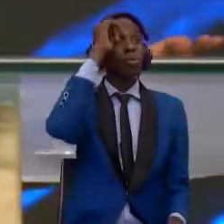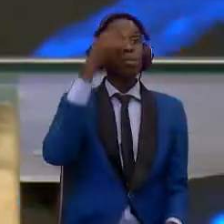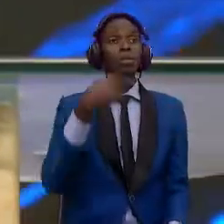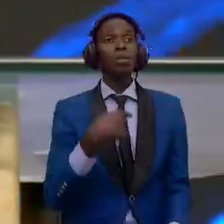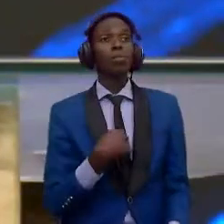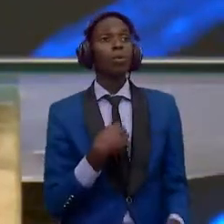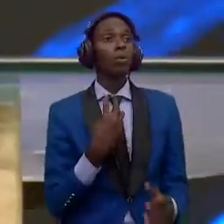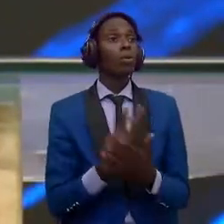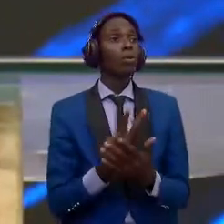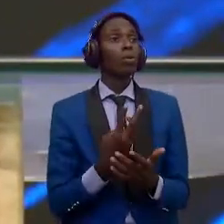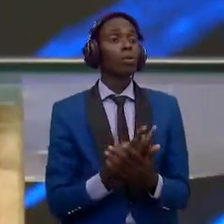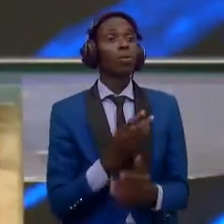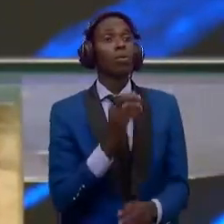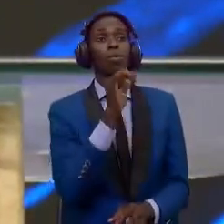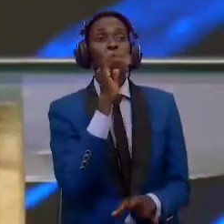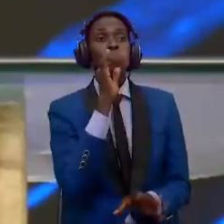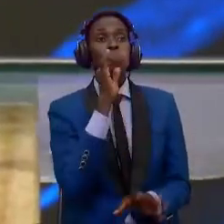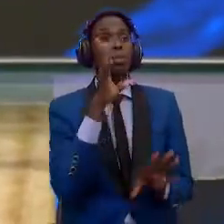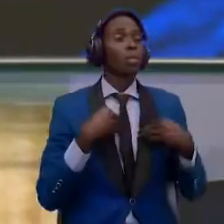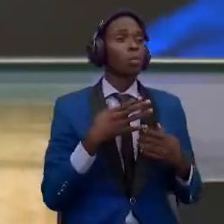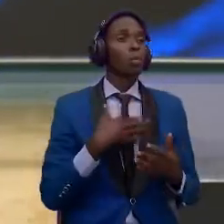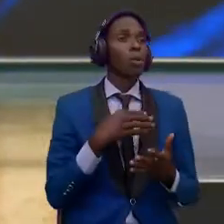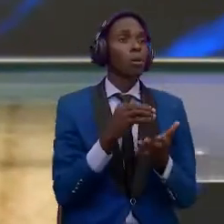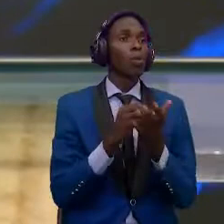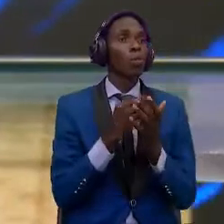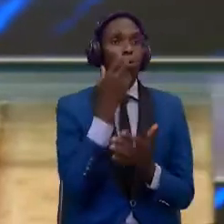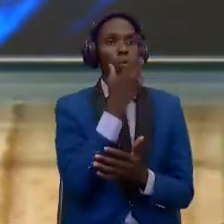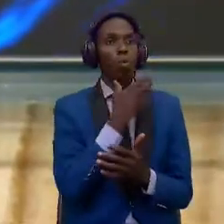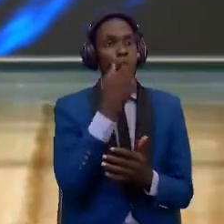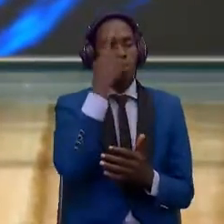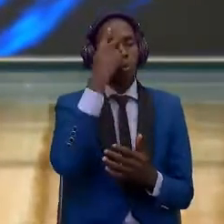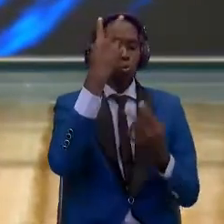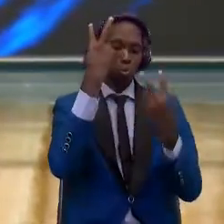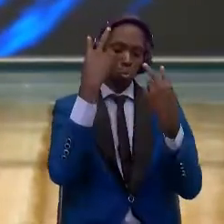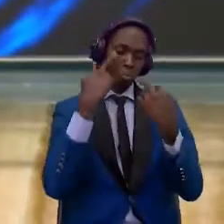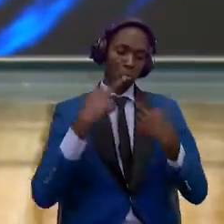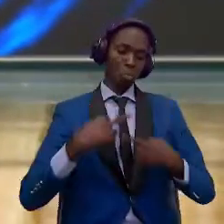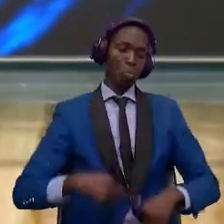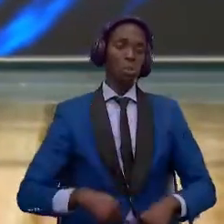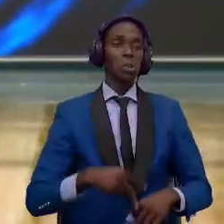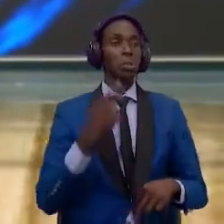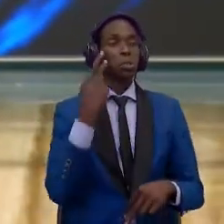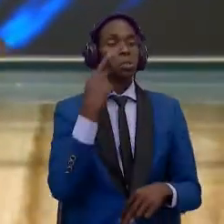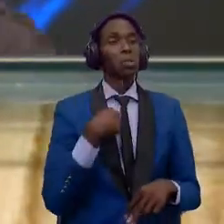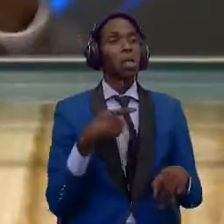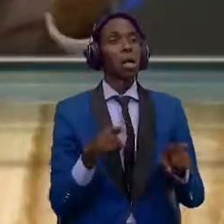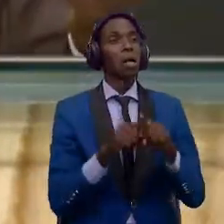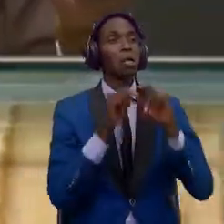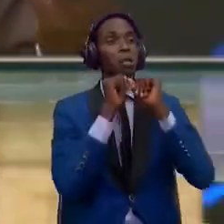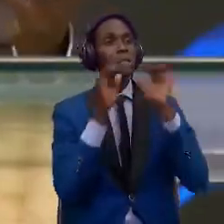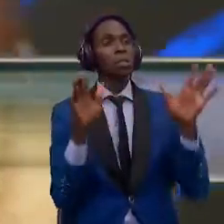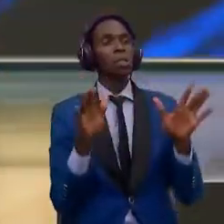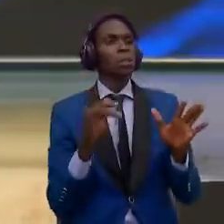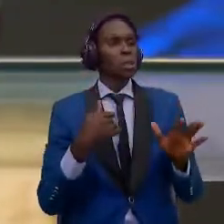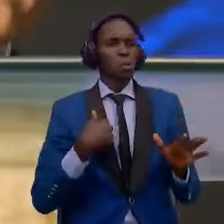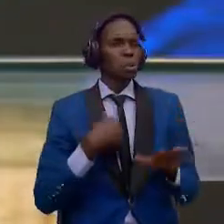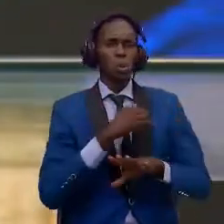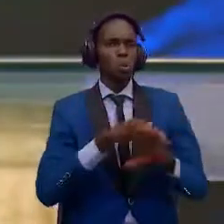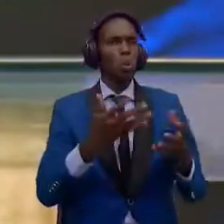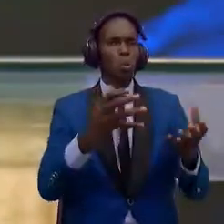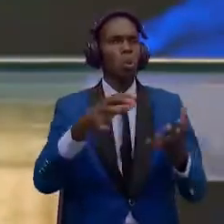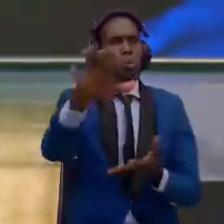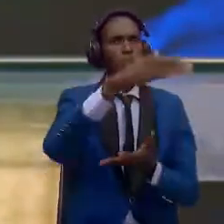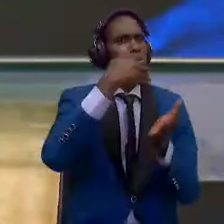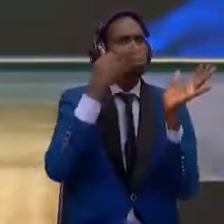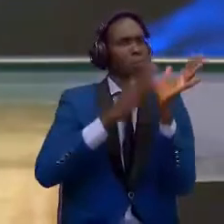accept everything I'm saying because they look down on me and they belittle me, I don't want any glory. All the glory I